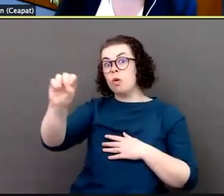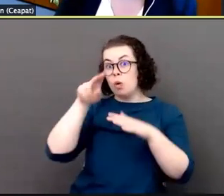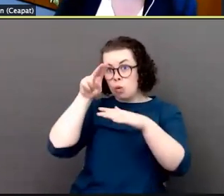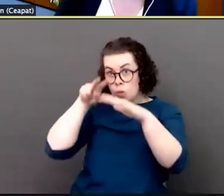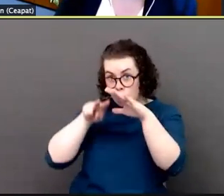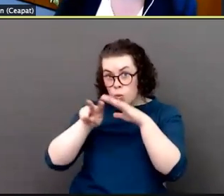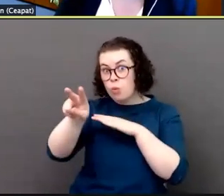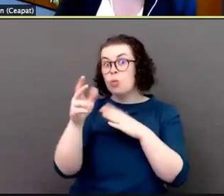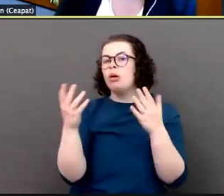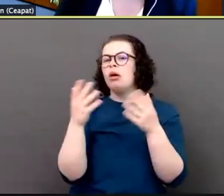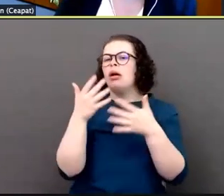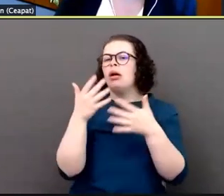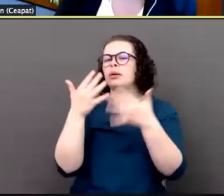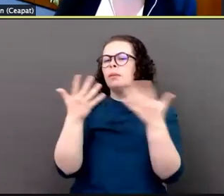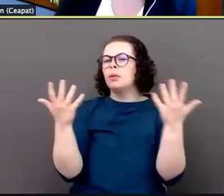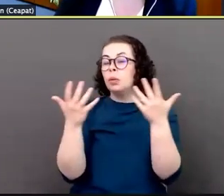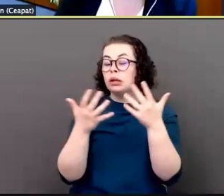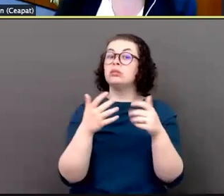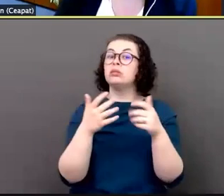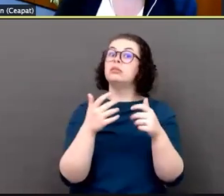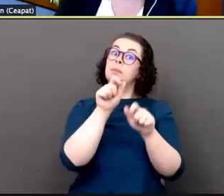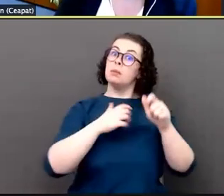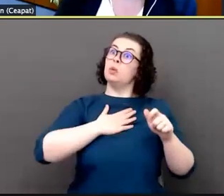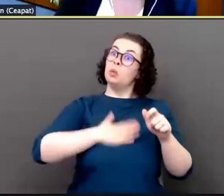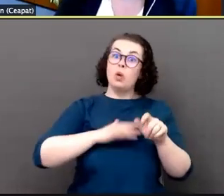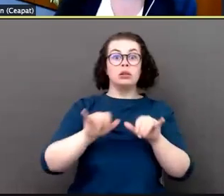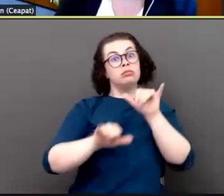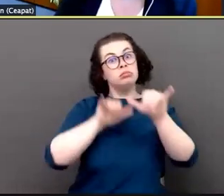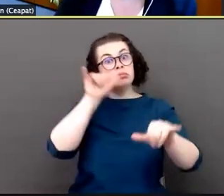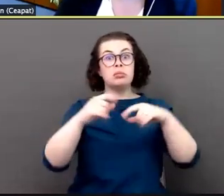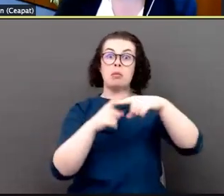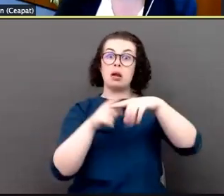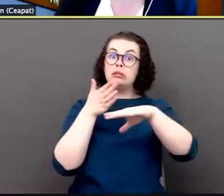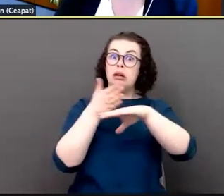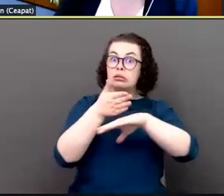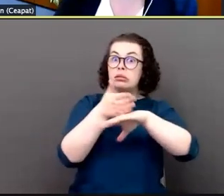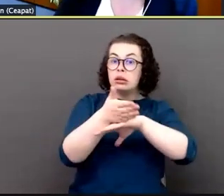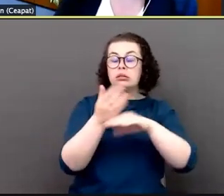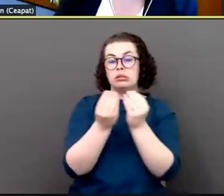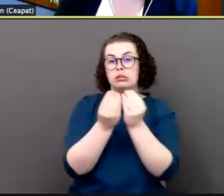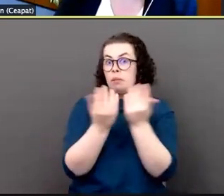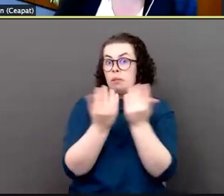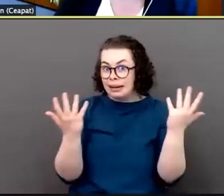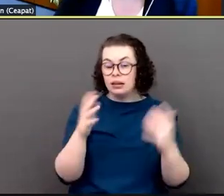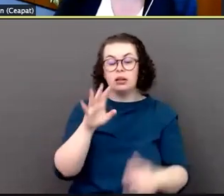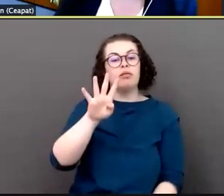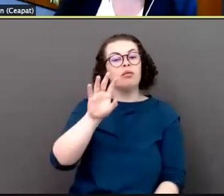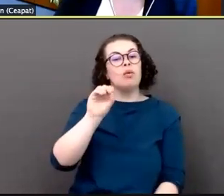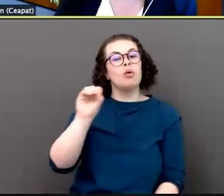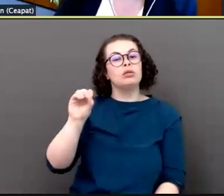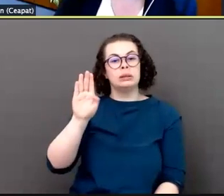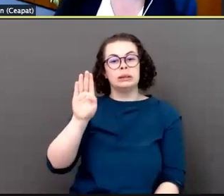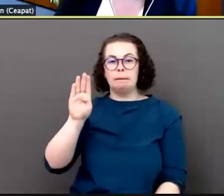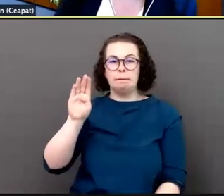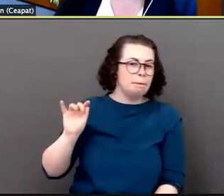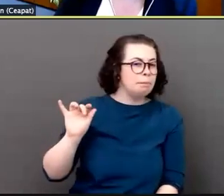with accessibility needs contribute annually at least 400 billion euros to